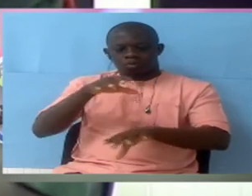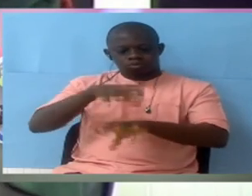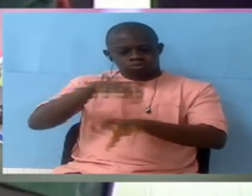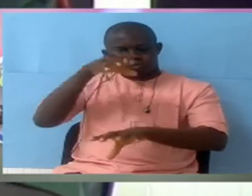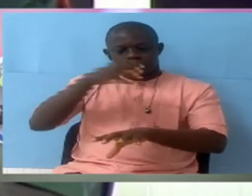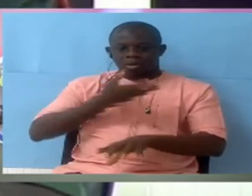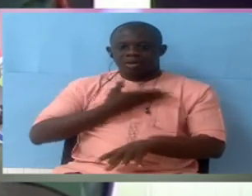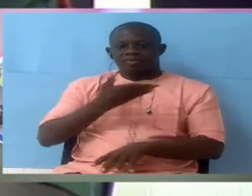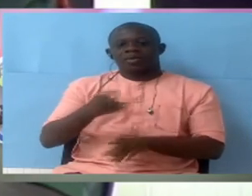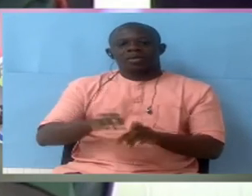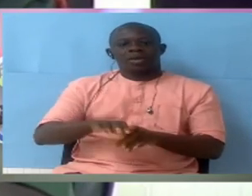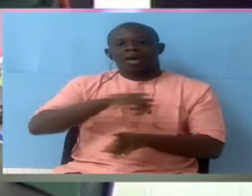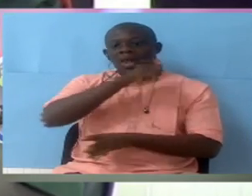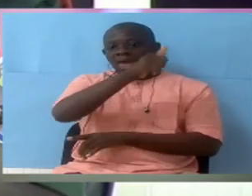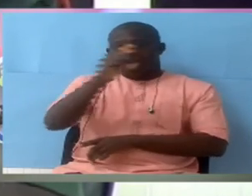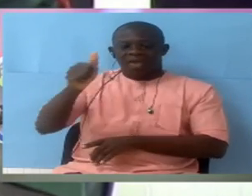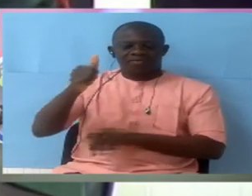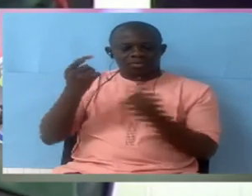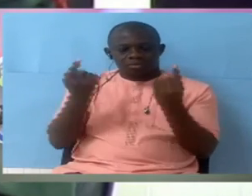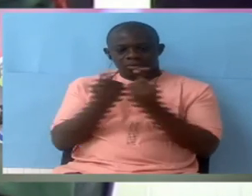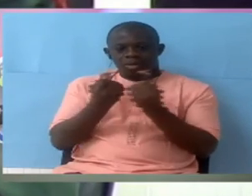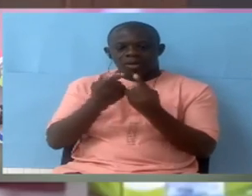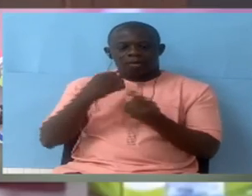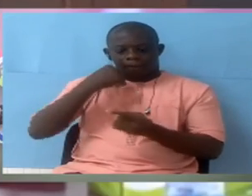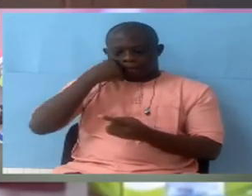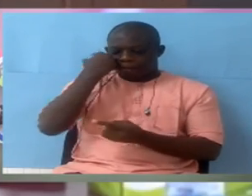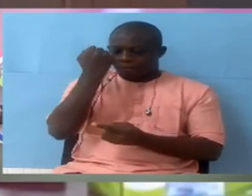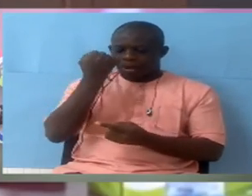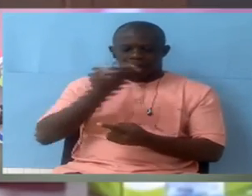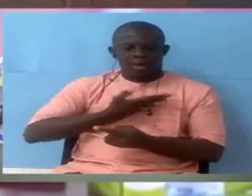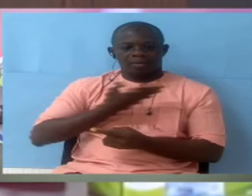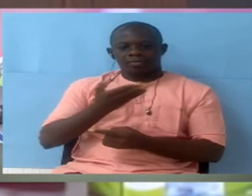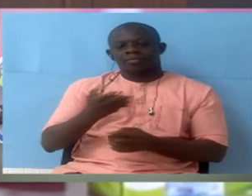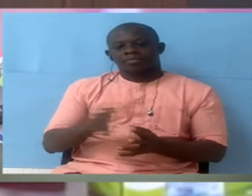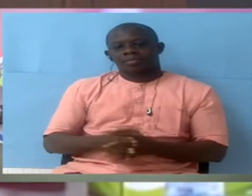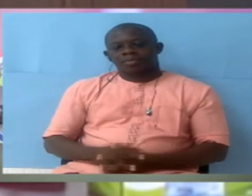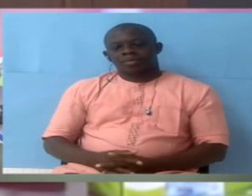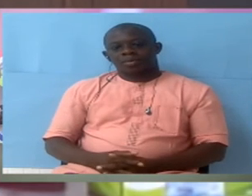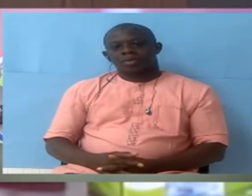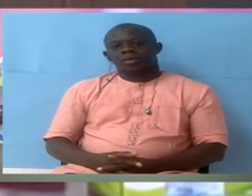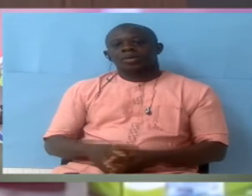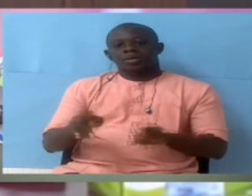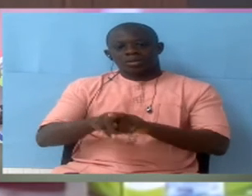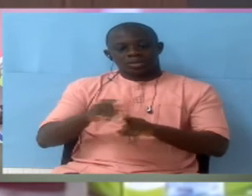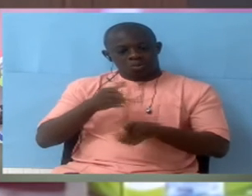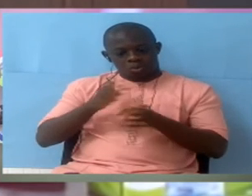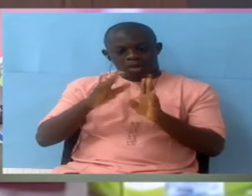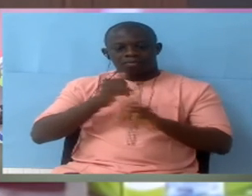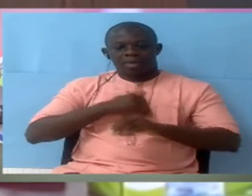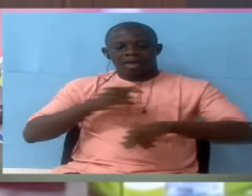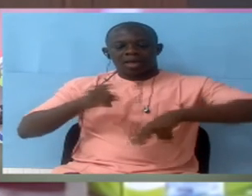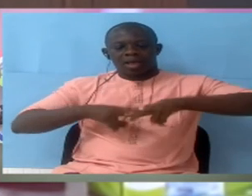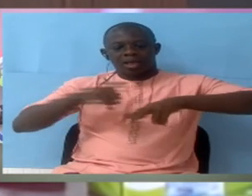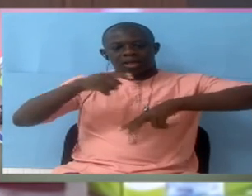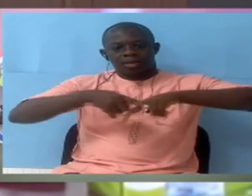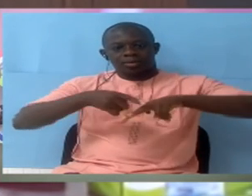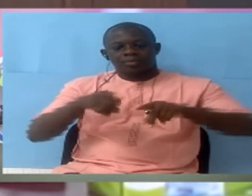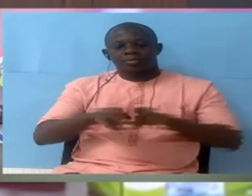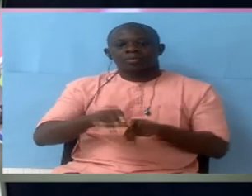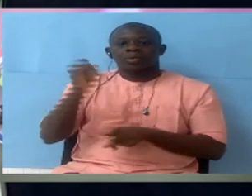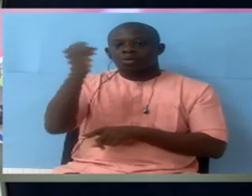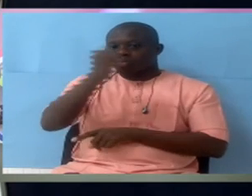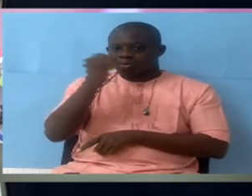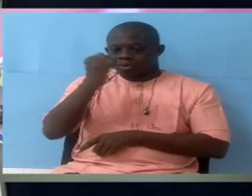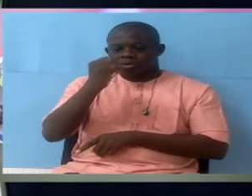And everything was black here. Te suma loxo yep ñuulon kuk. Likewise my legs. Suma tankay. Because